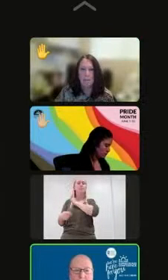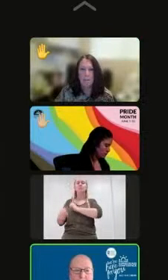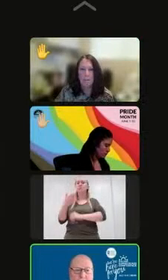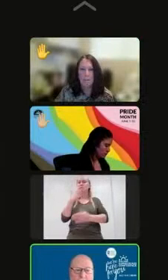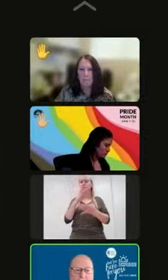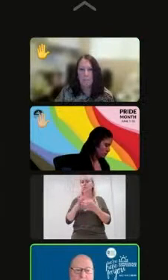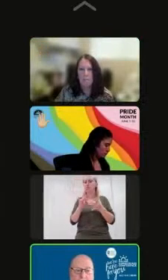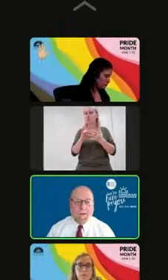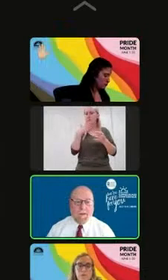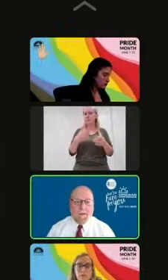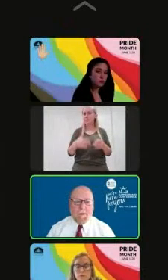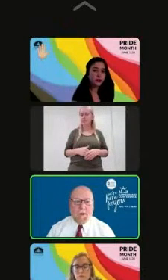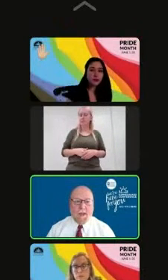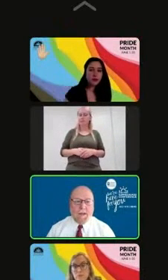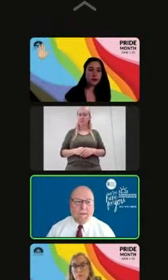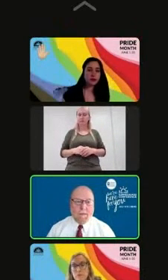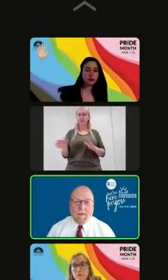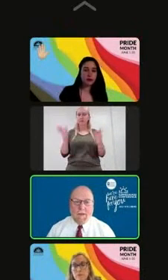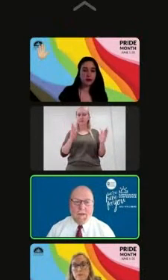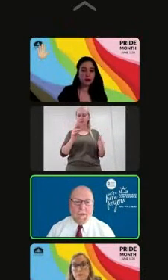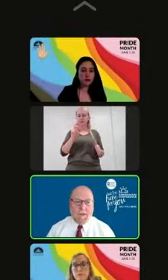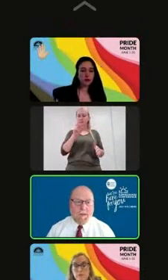comment. Thank you, Marty. Maria.